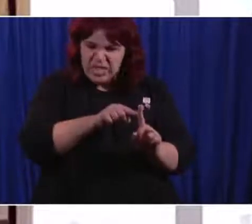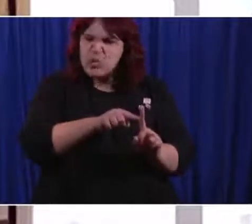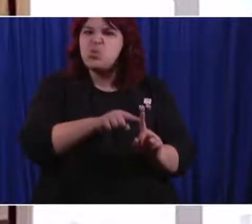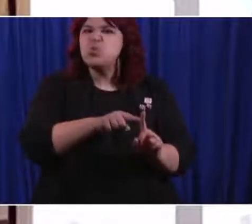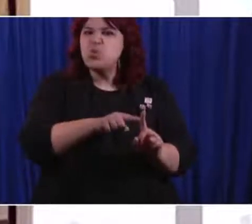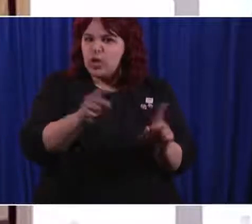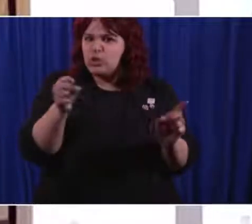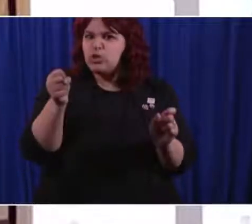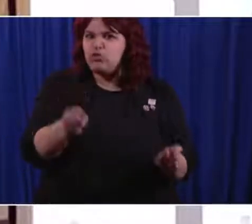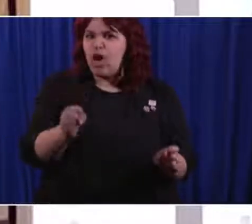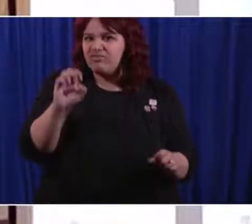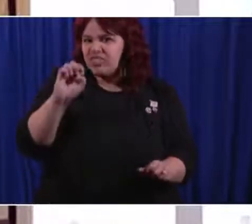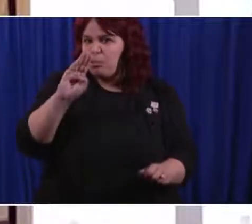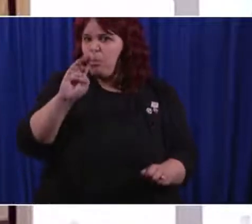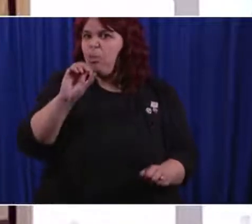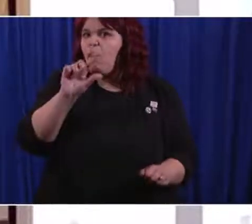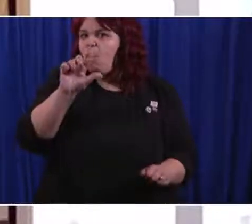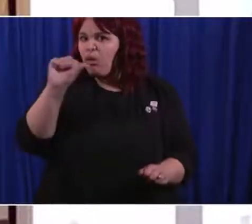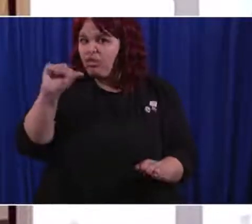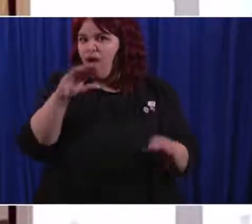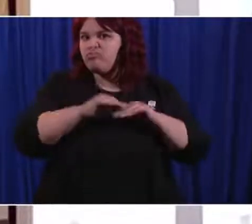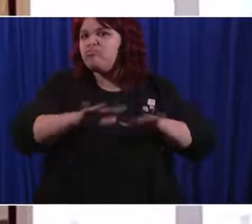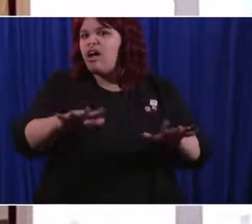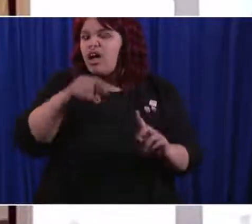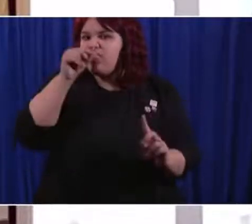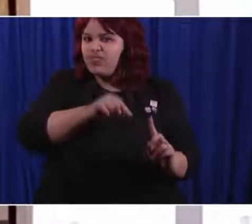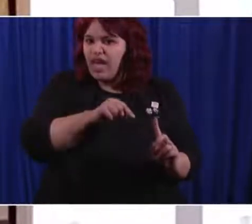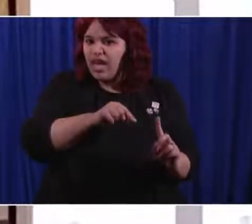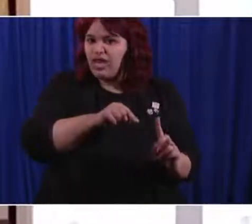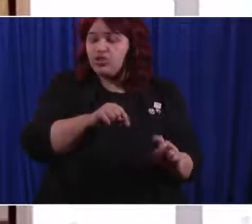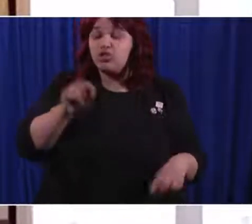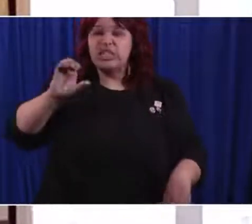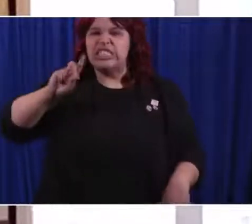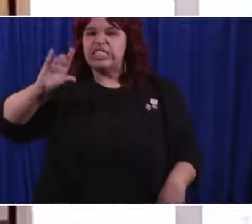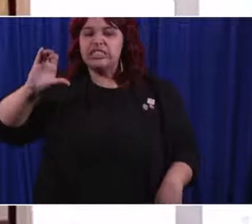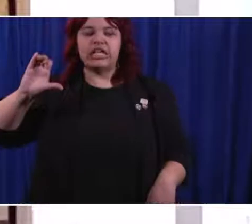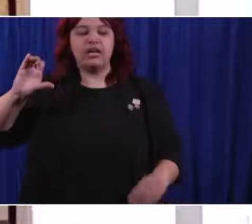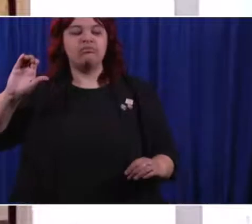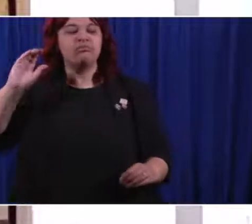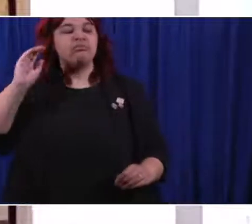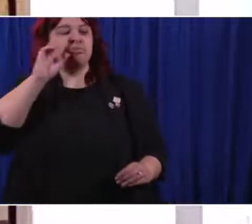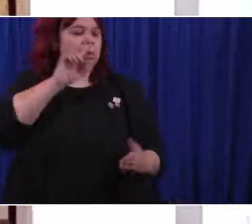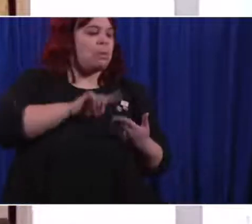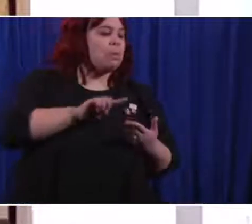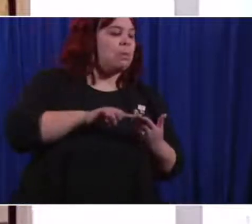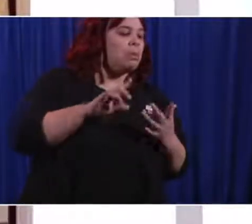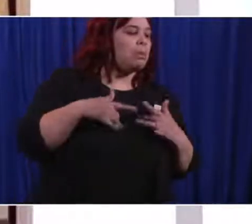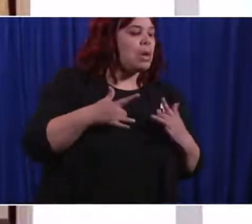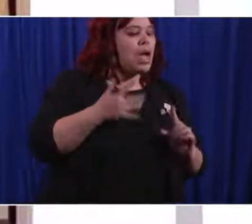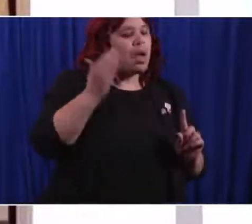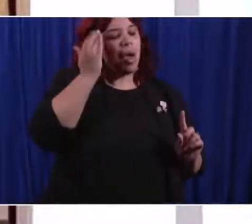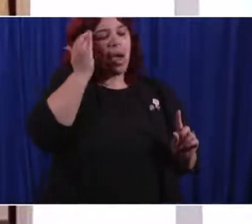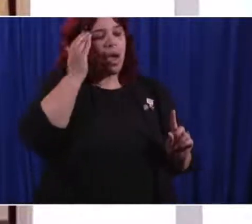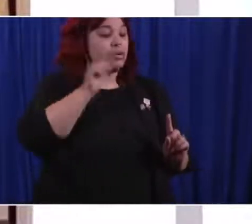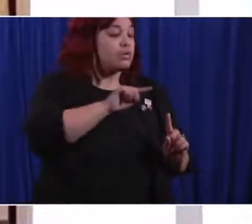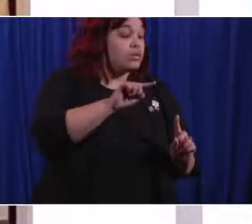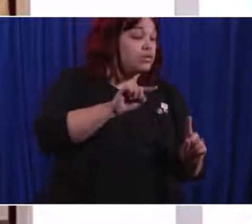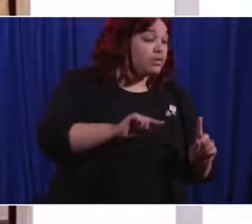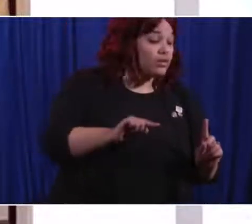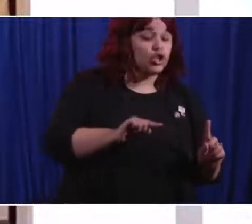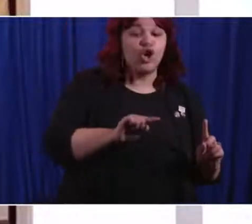been coordinating with the CDC's Division of Global Migration and Quarantine to ensure that there are